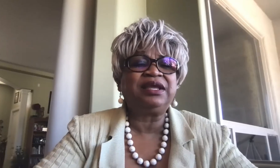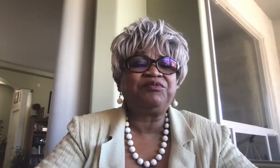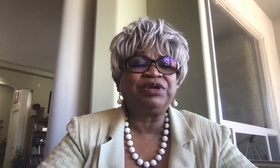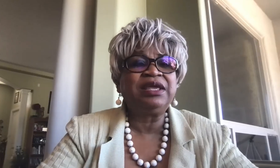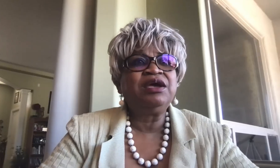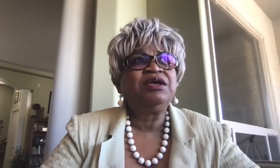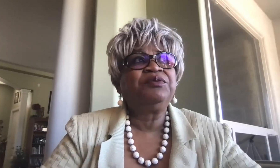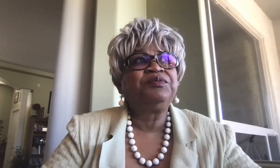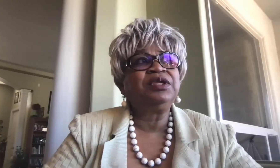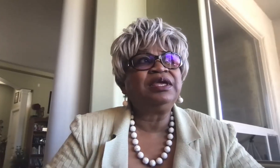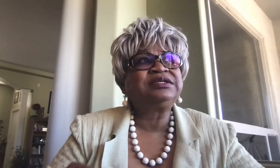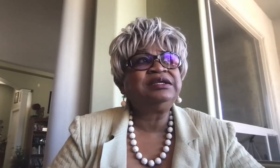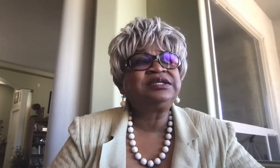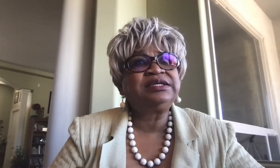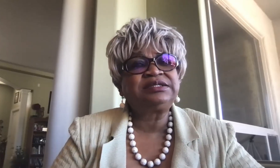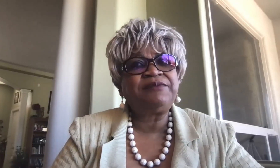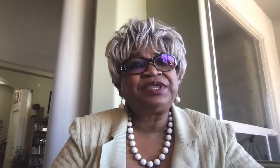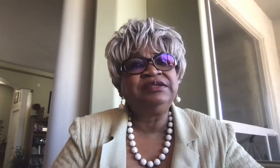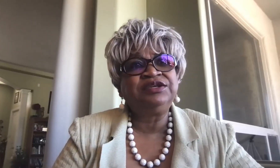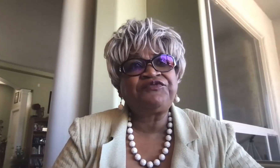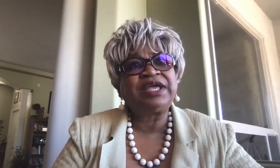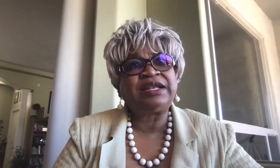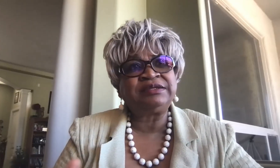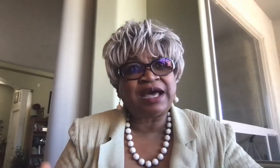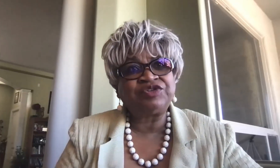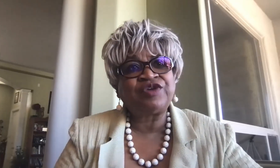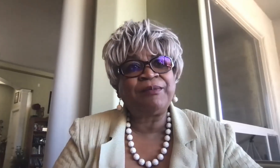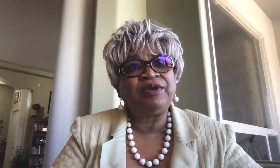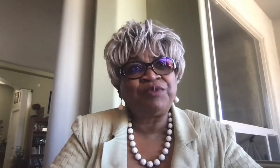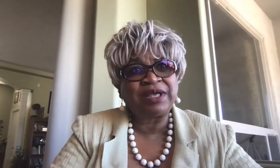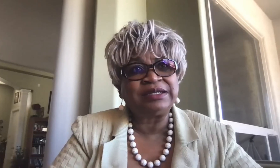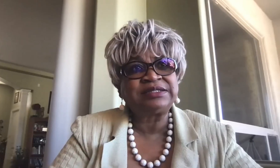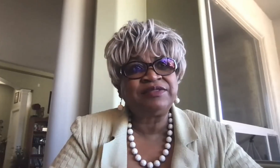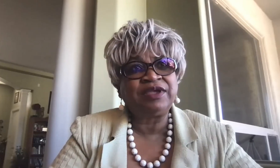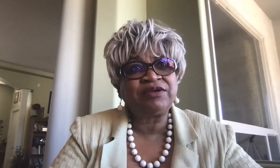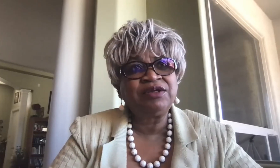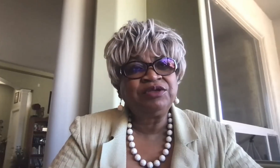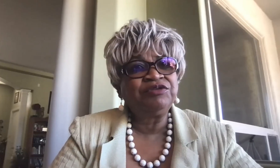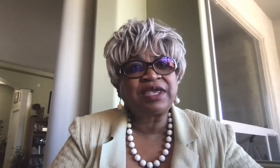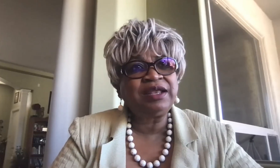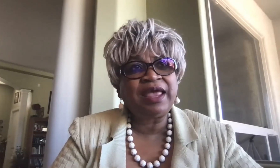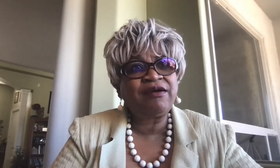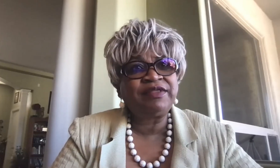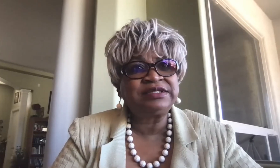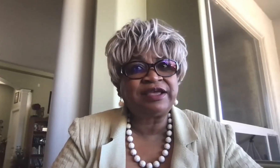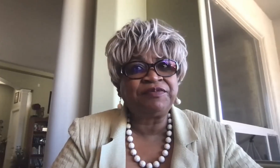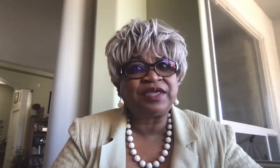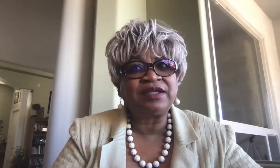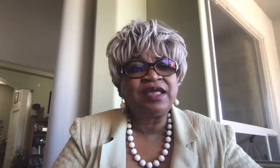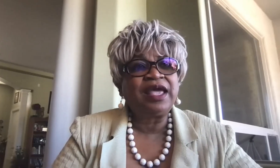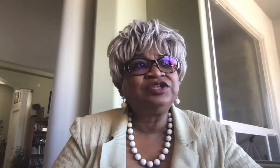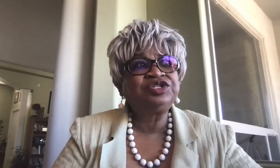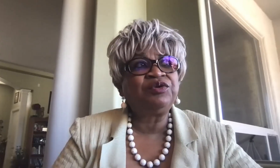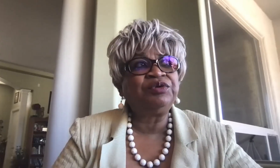but it really is going to take something different getting us out of trauma than what got us in there. You can't hang on to the same